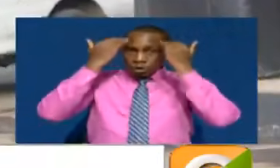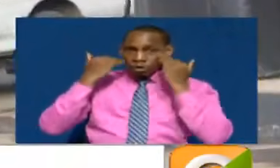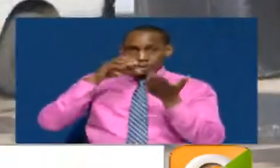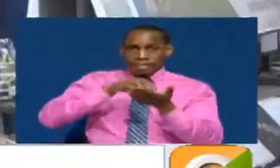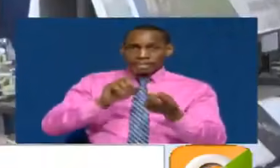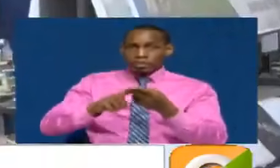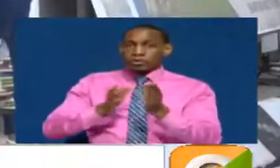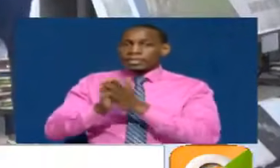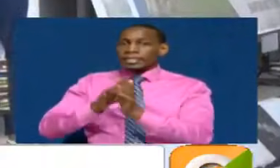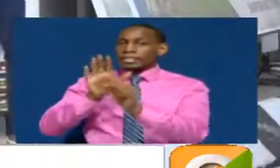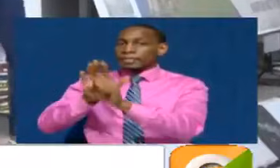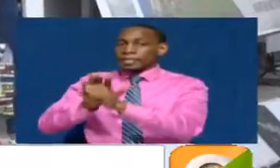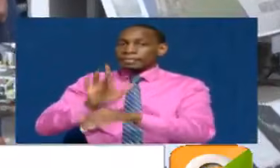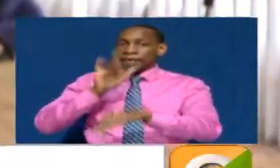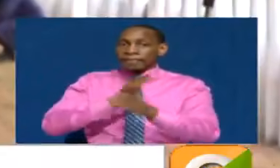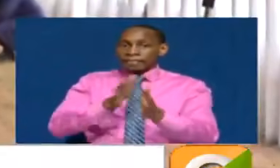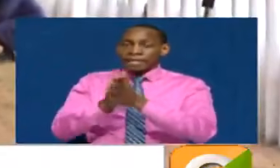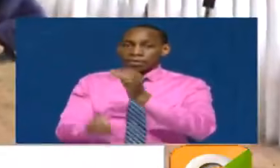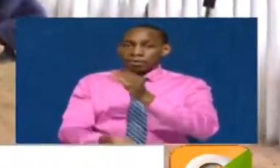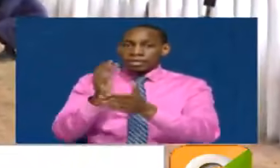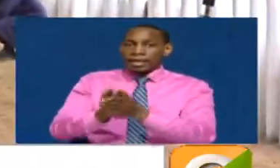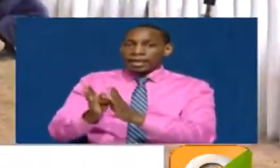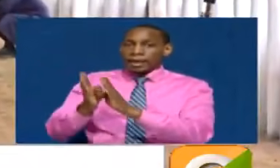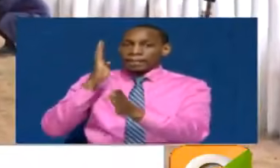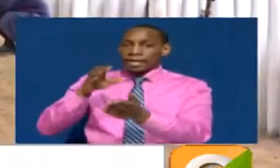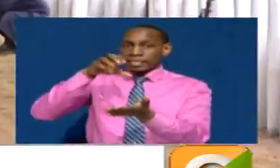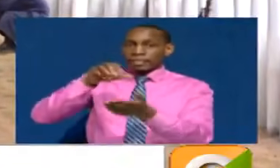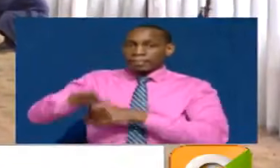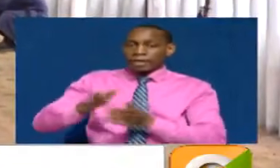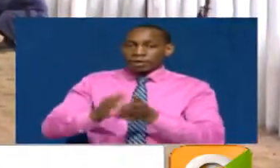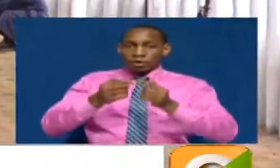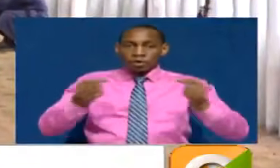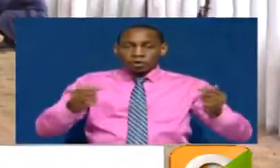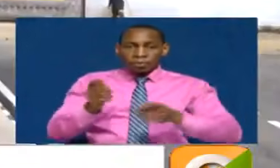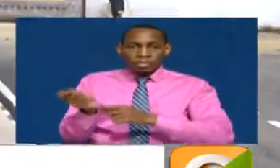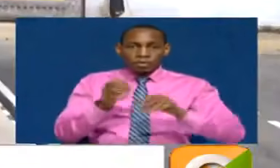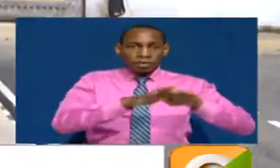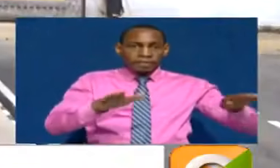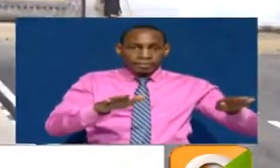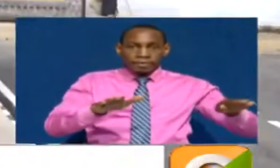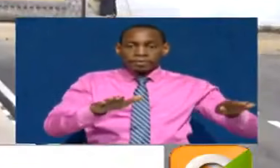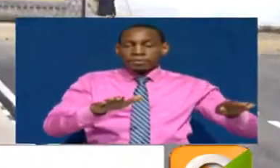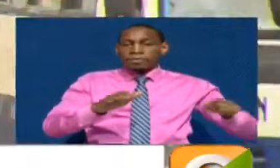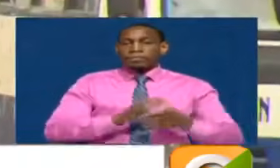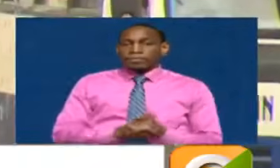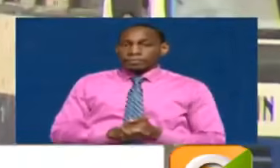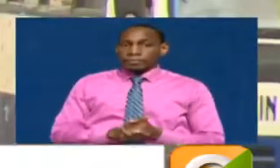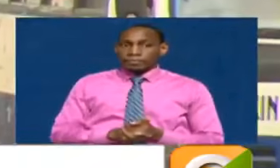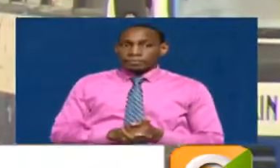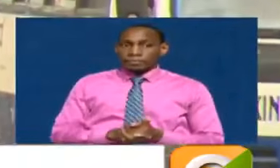and multiple interests have staggered the plan to launch the bus park located opposite Railways Golf Club along Haile Selassie